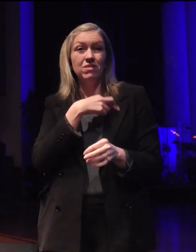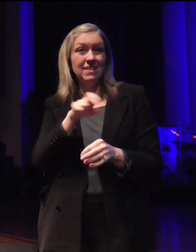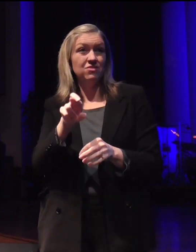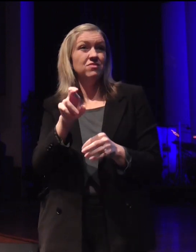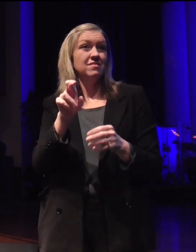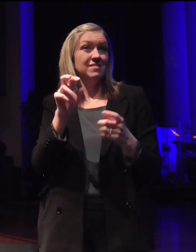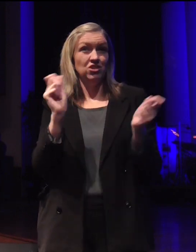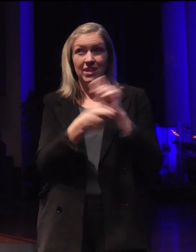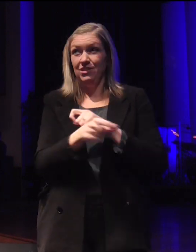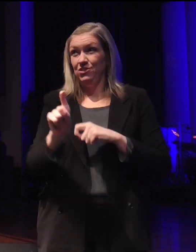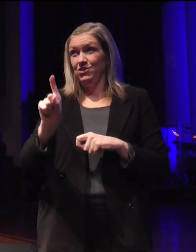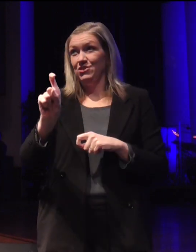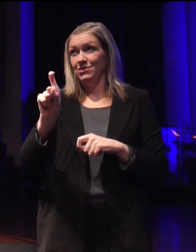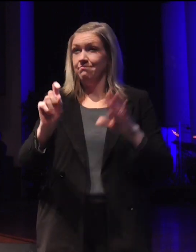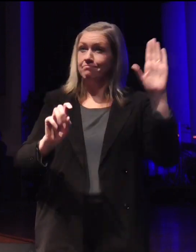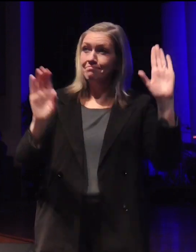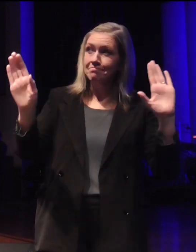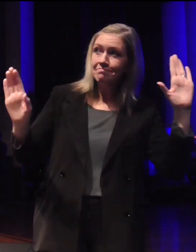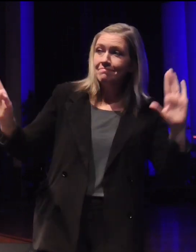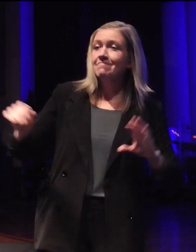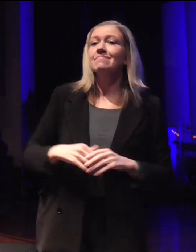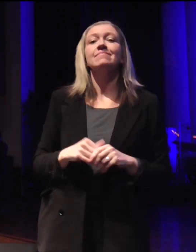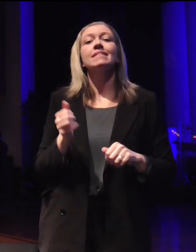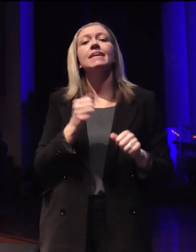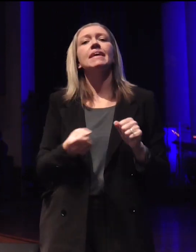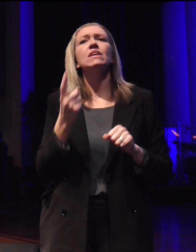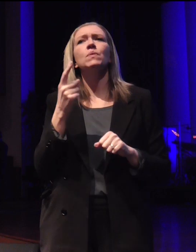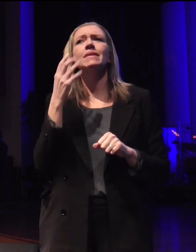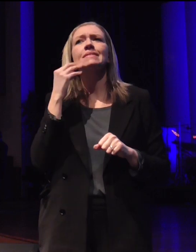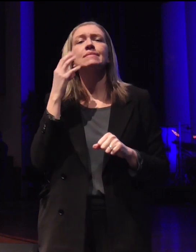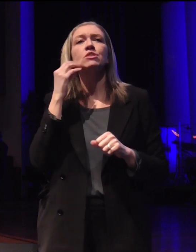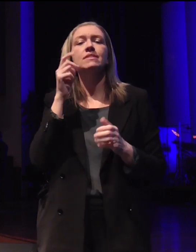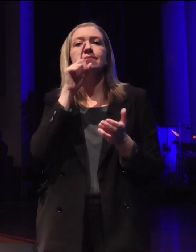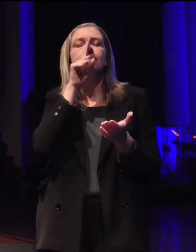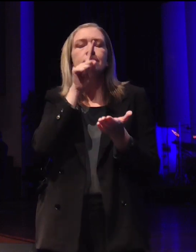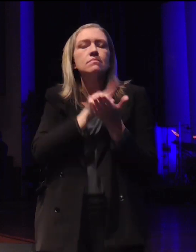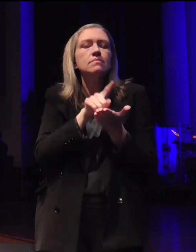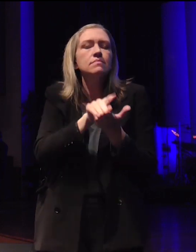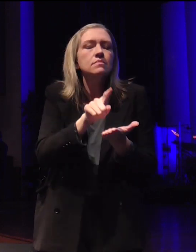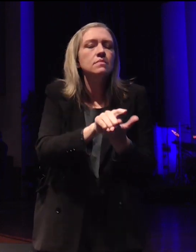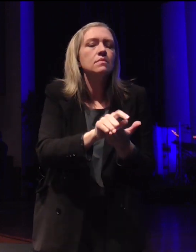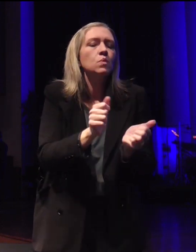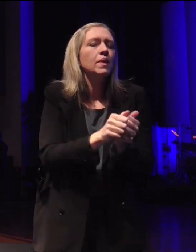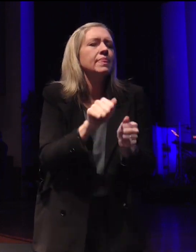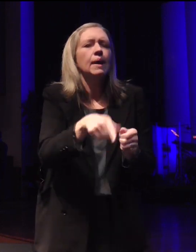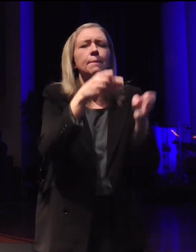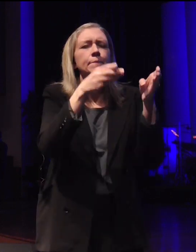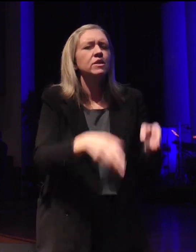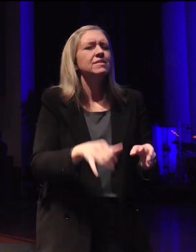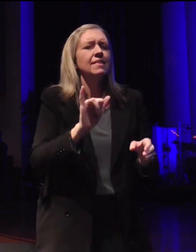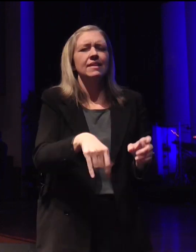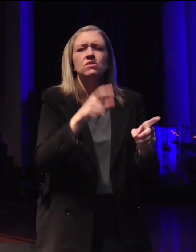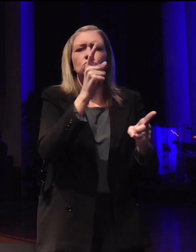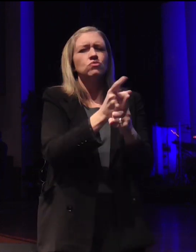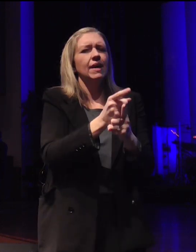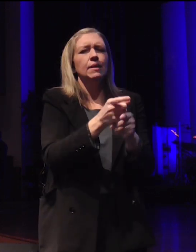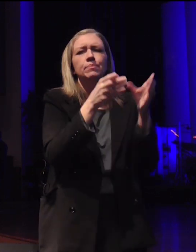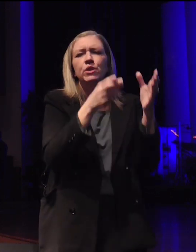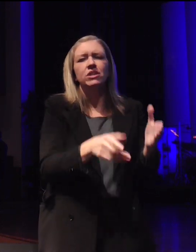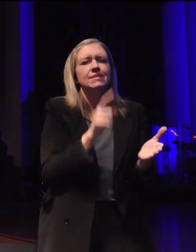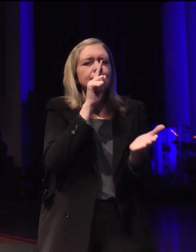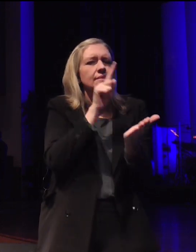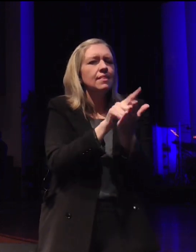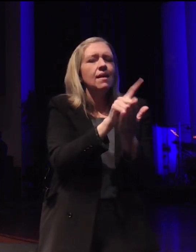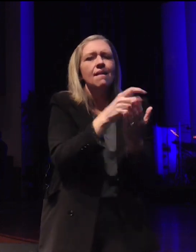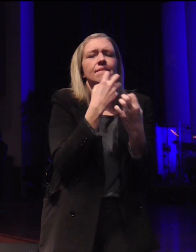Yeah. Anyone ever fall madly in love with the one you knew was the right one and the truth of it was